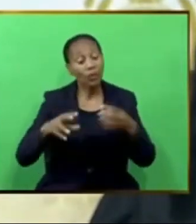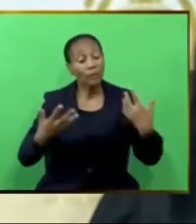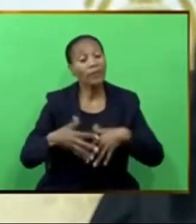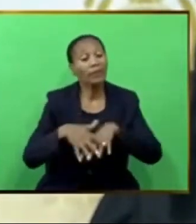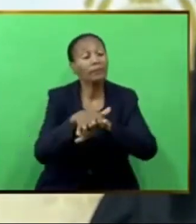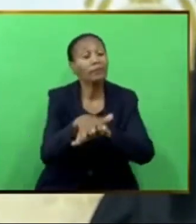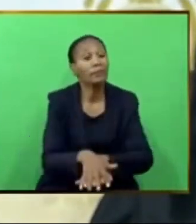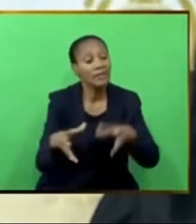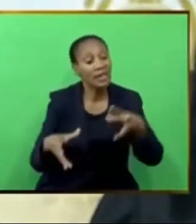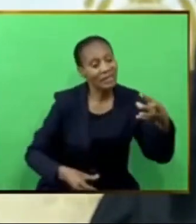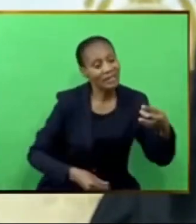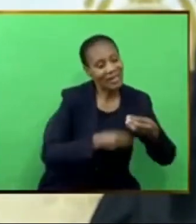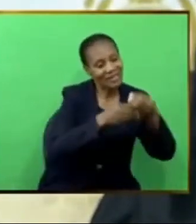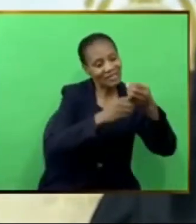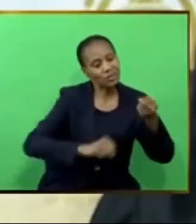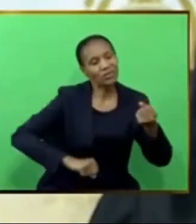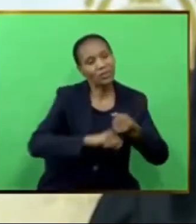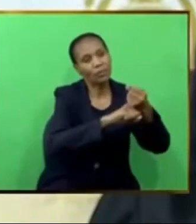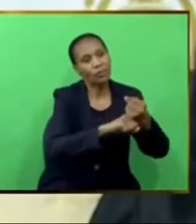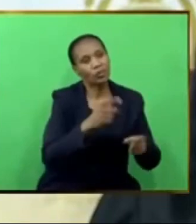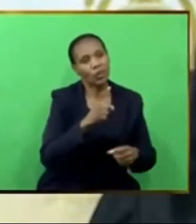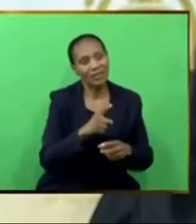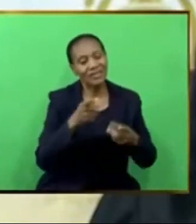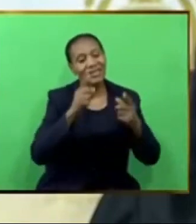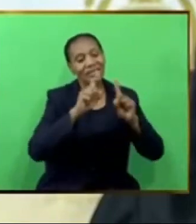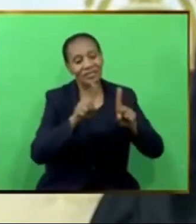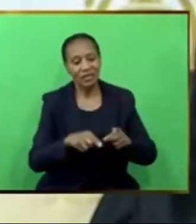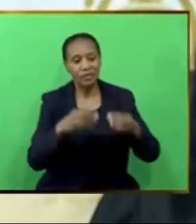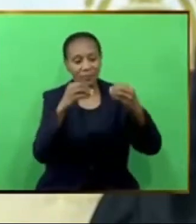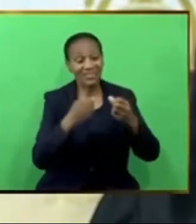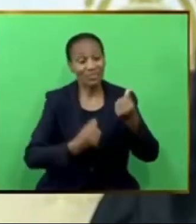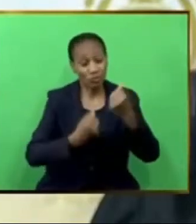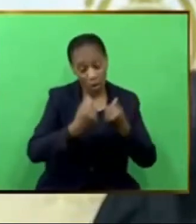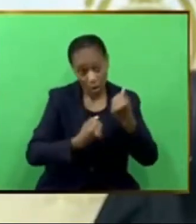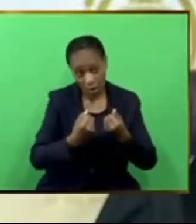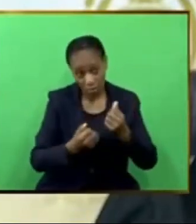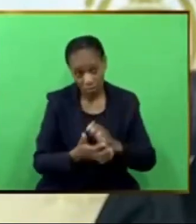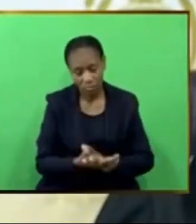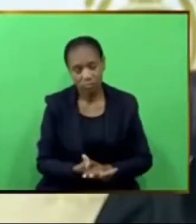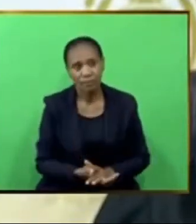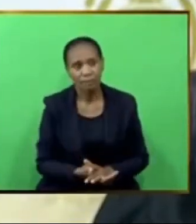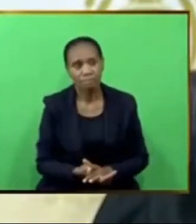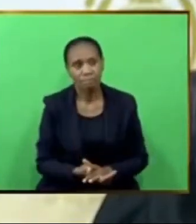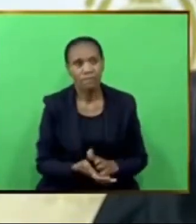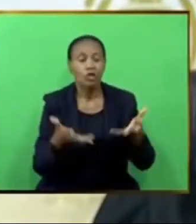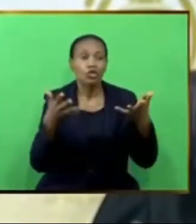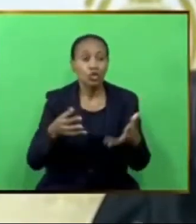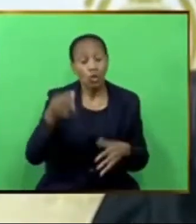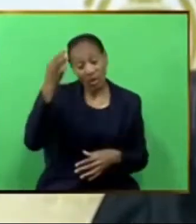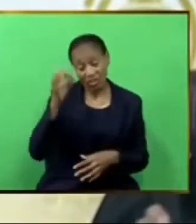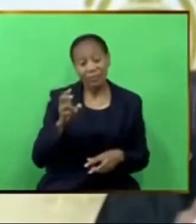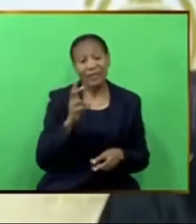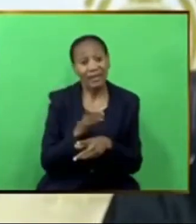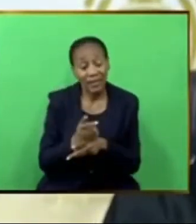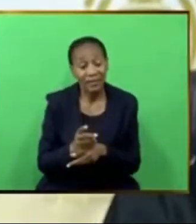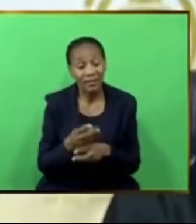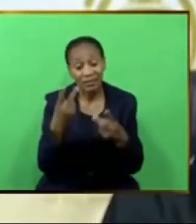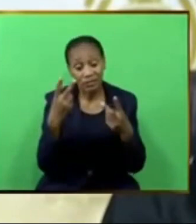to the existing support under the Automotive Production Development Program. Government has also